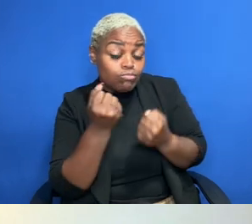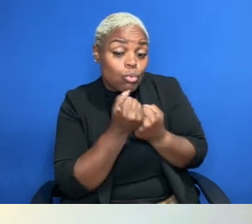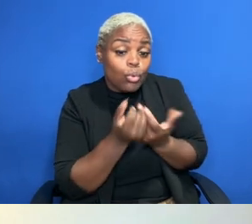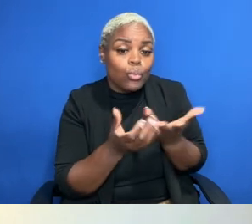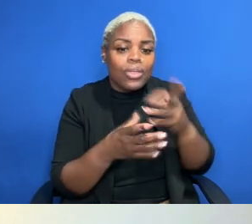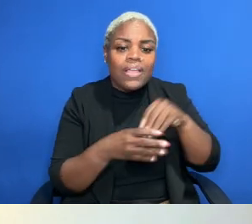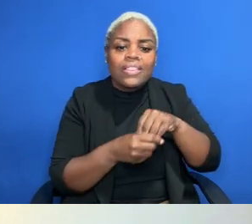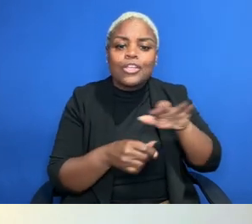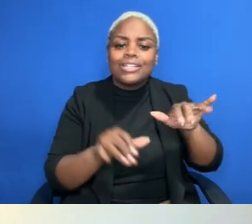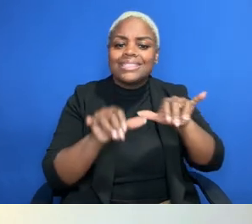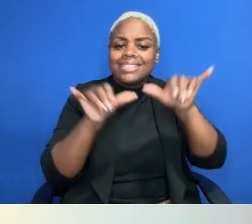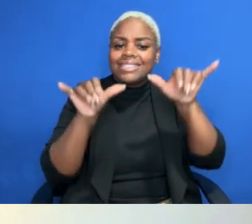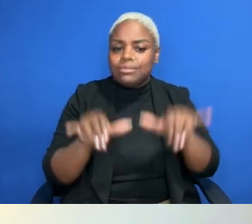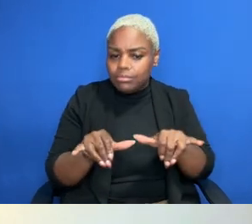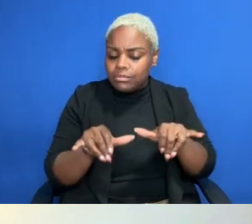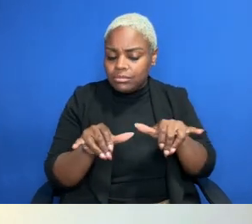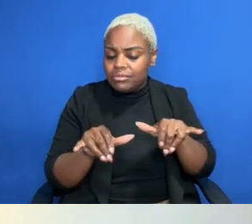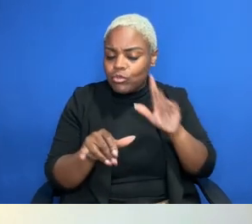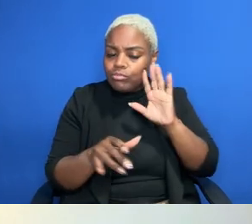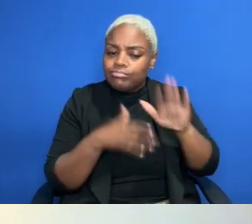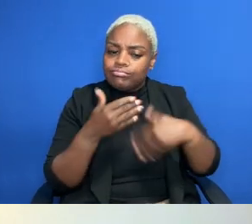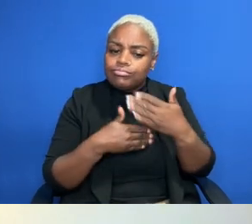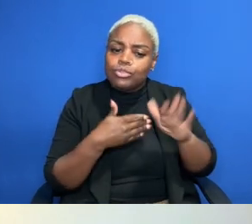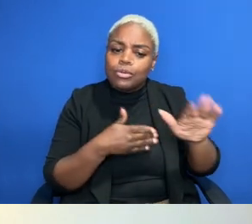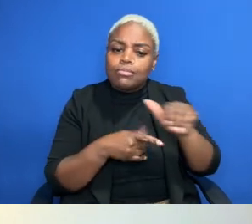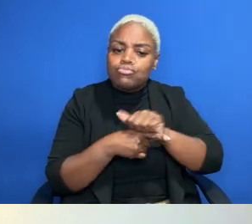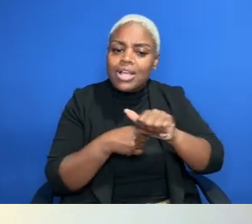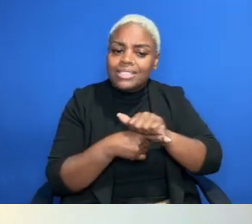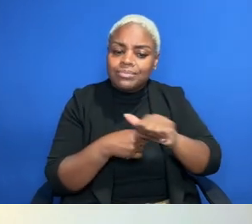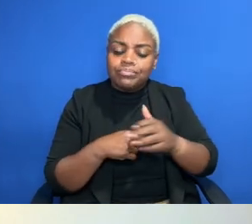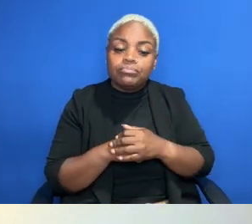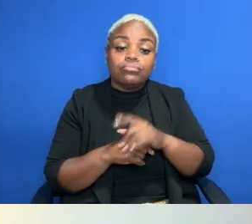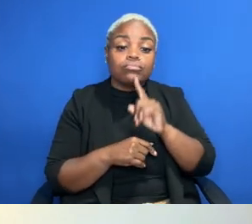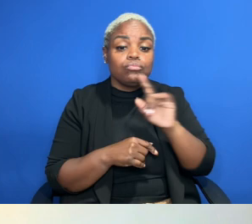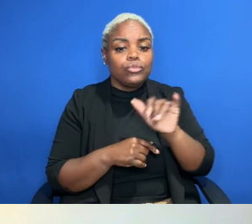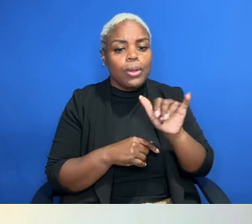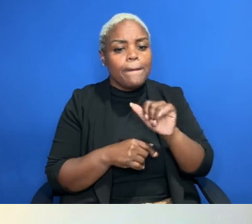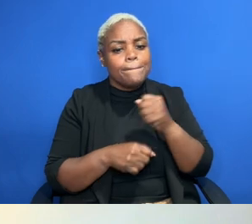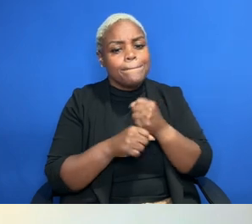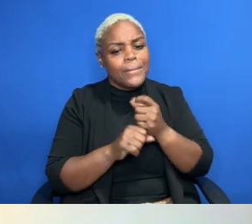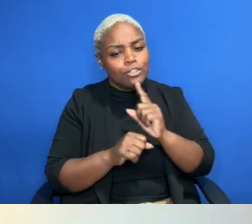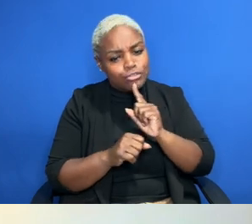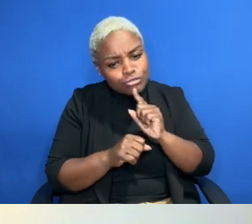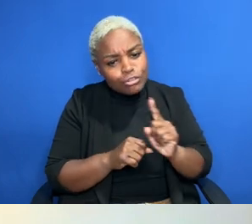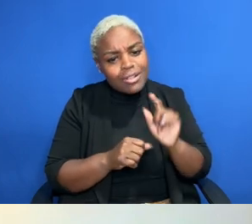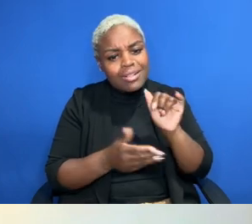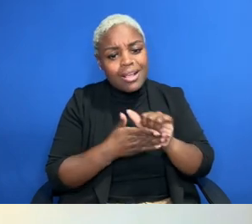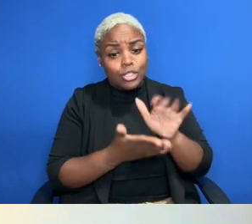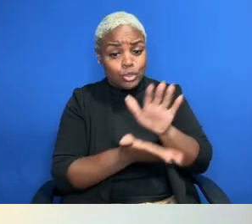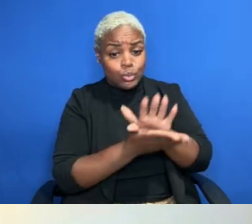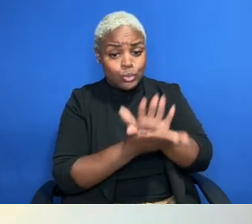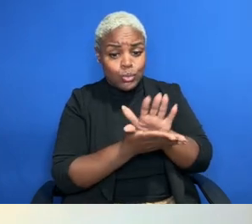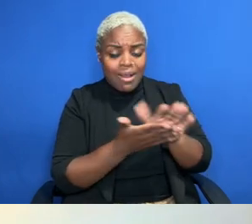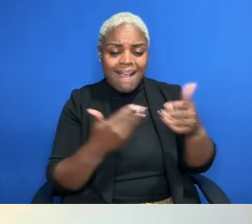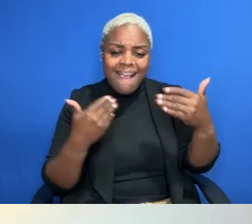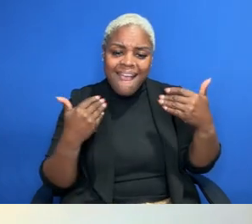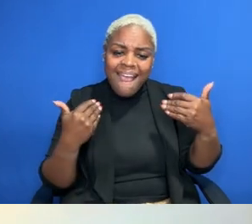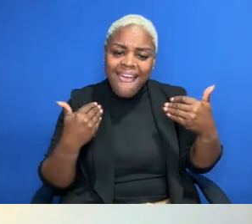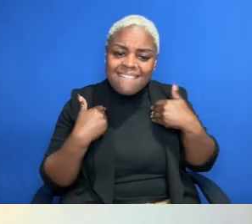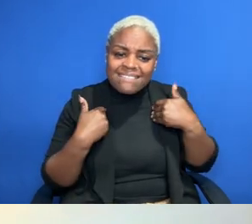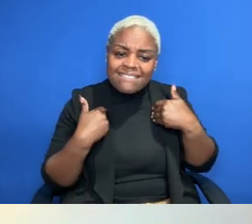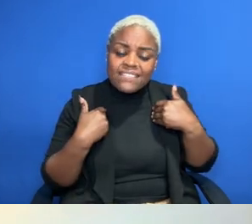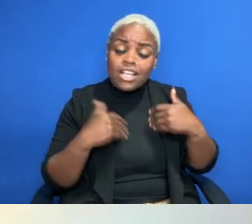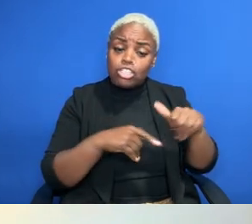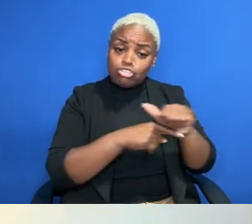tools and the support within their systems to put them into practice. So we need to make sure that you know,